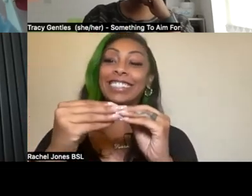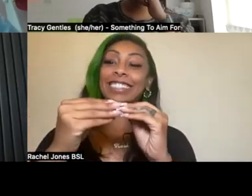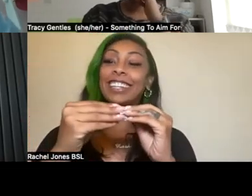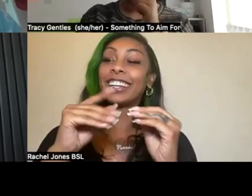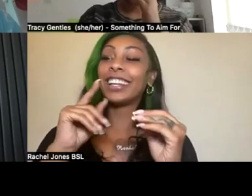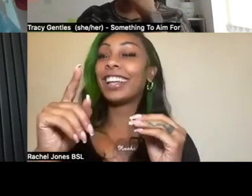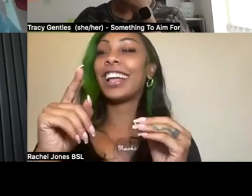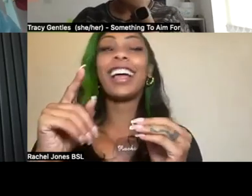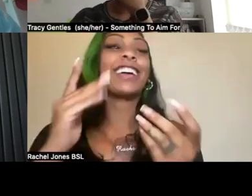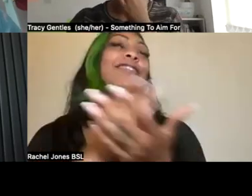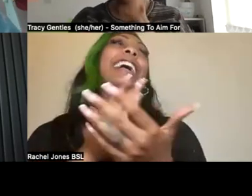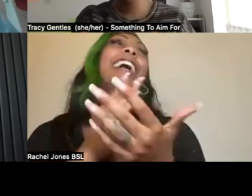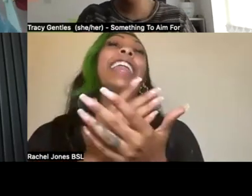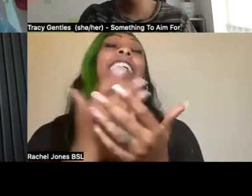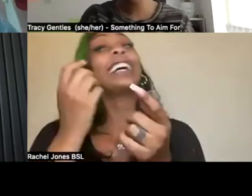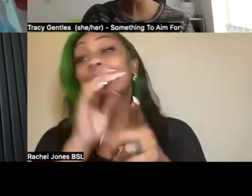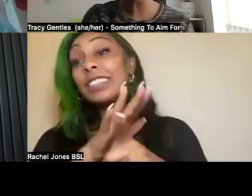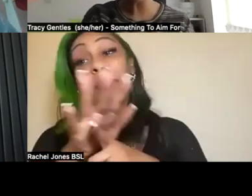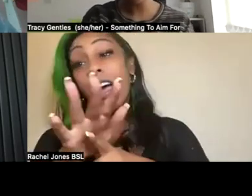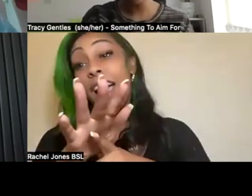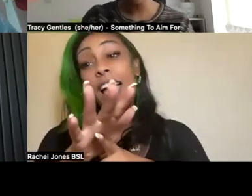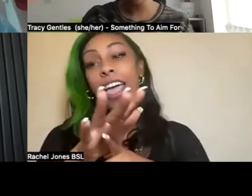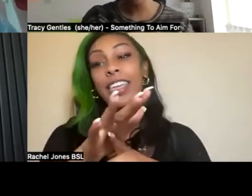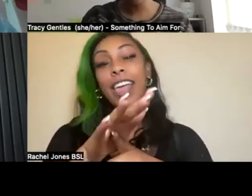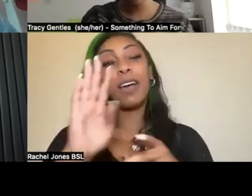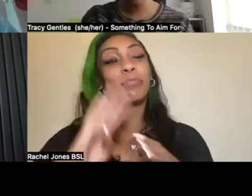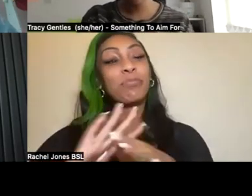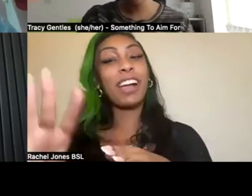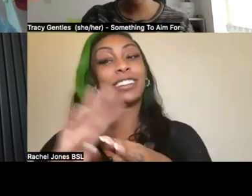I think there have been some really inspiring practical ideas, lots of